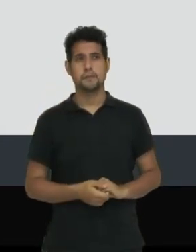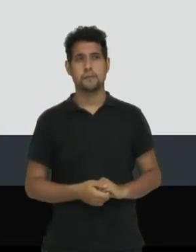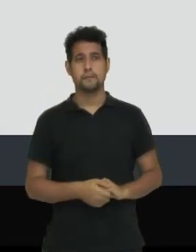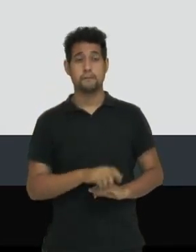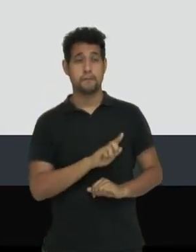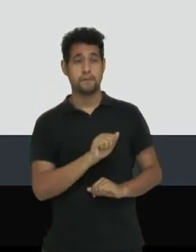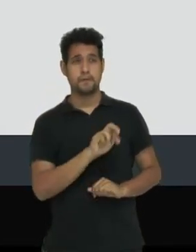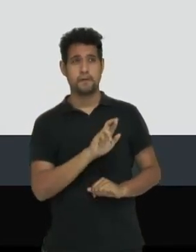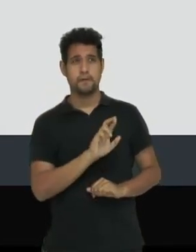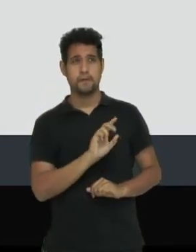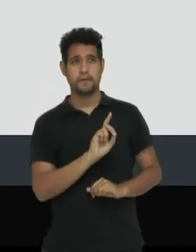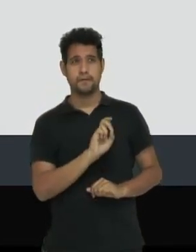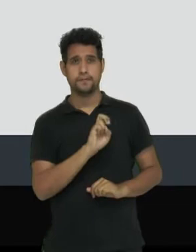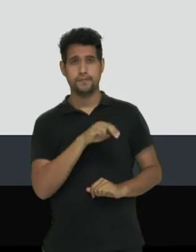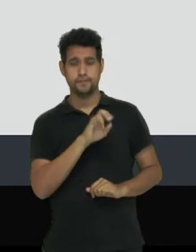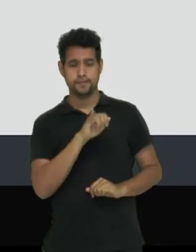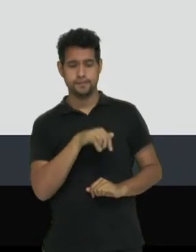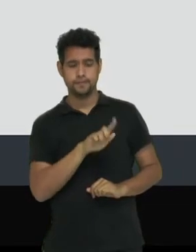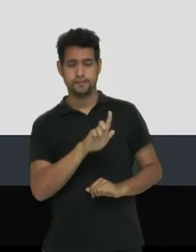Gardening.